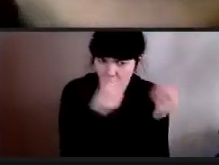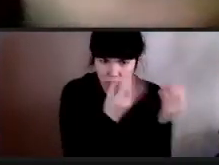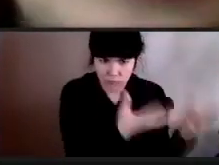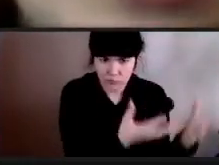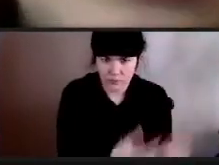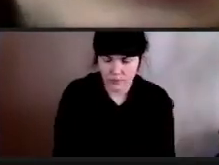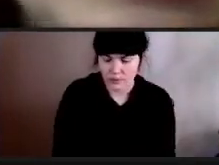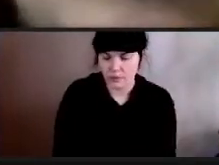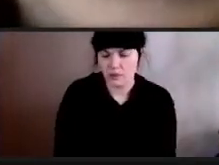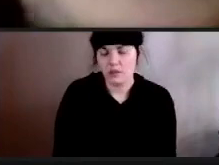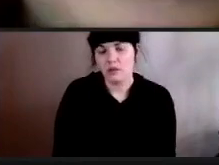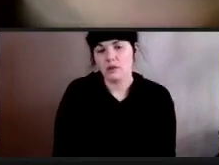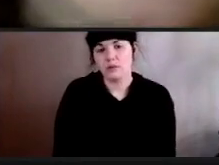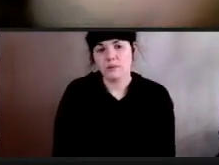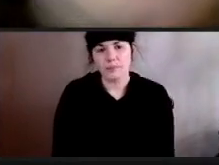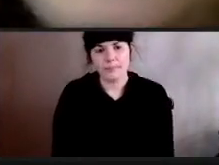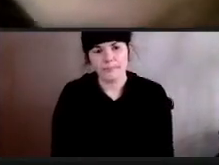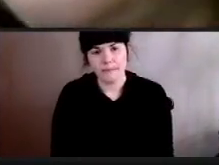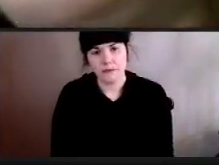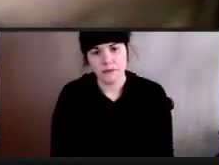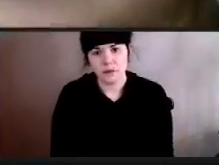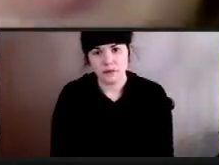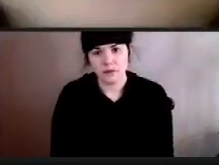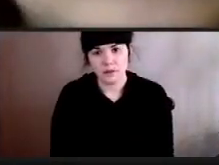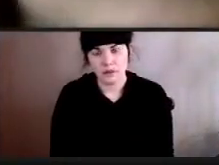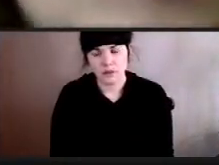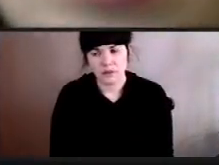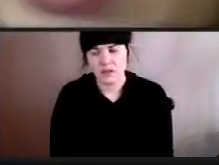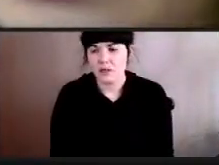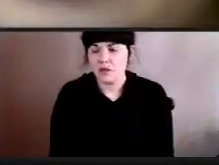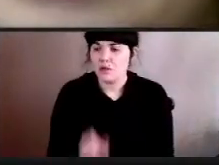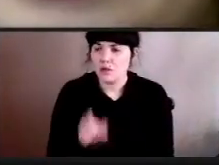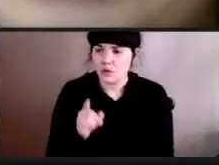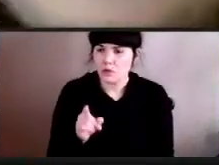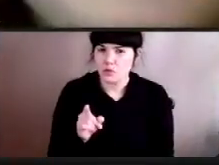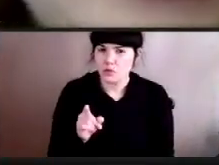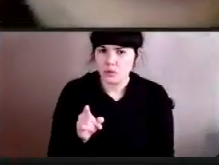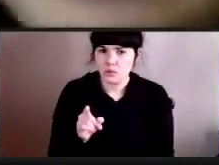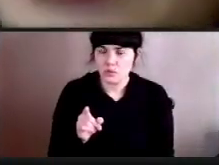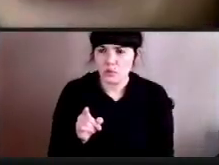things that you all are going to use these dollars for,